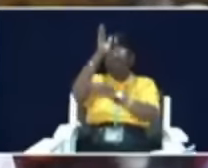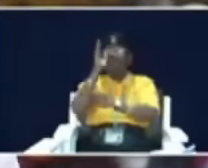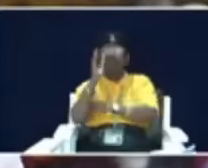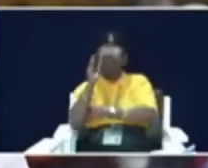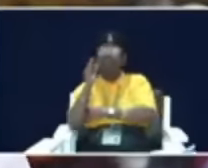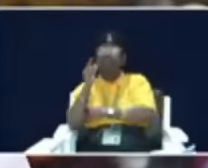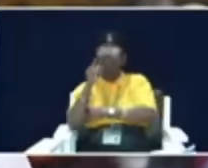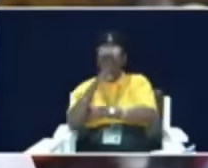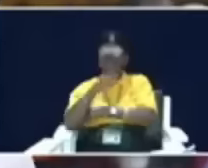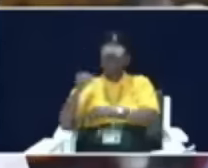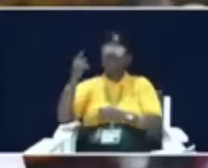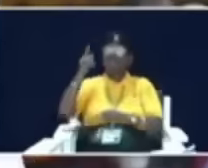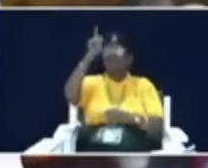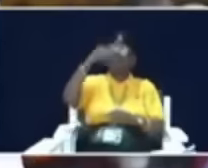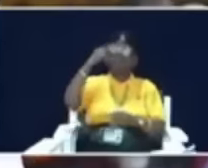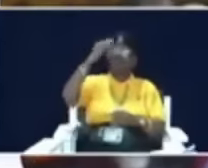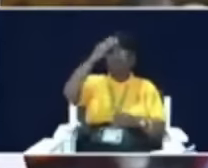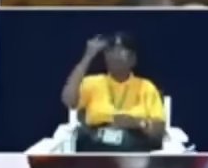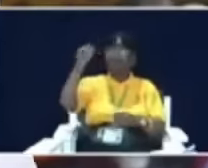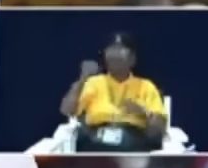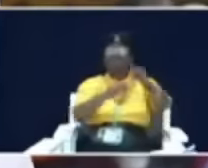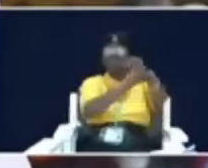And the one who knows the foundation of every prison